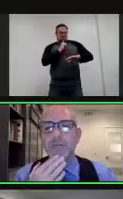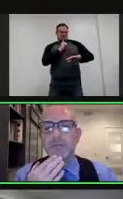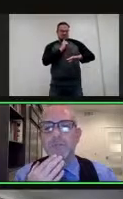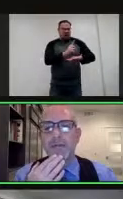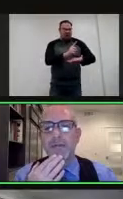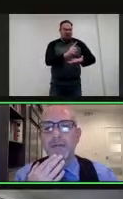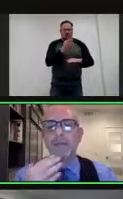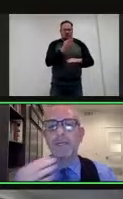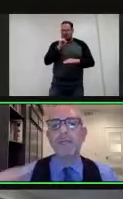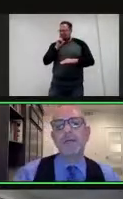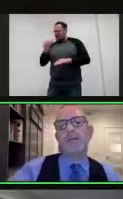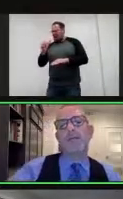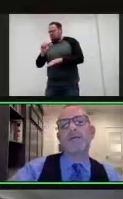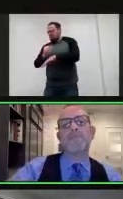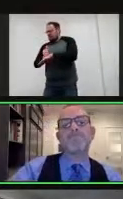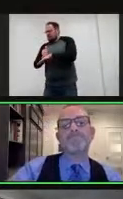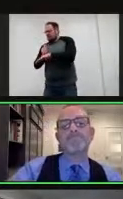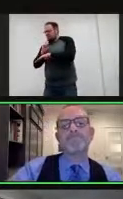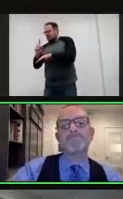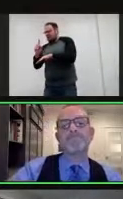in terms of that?